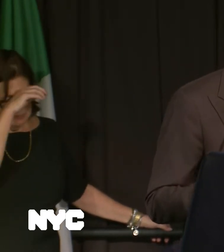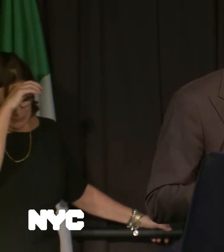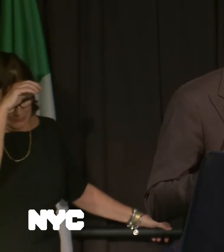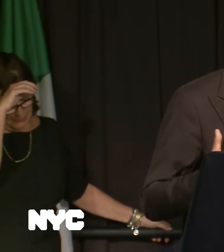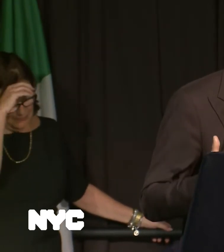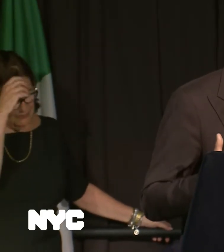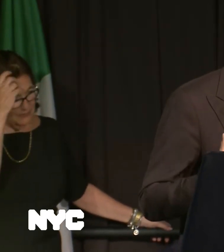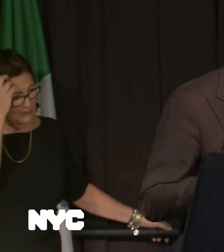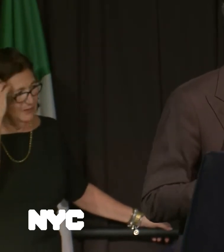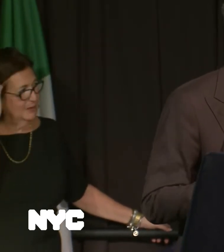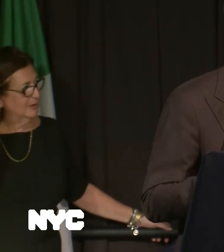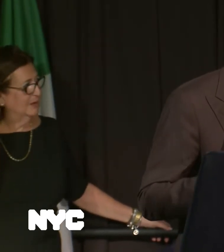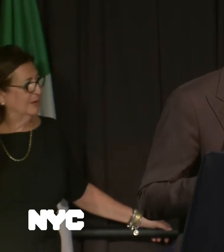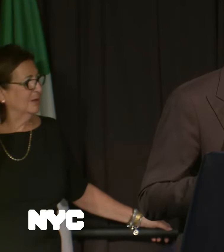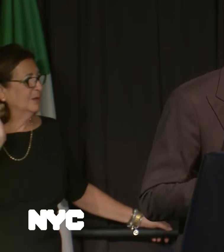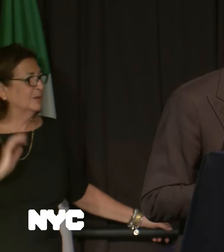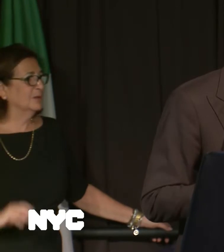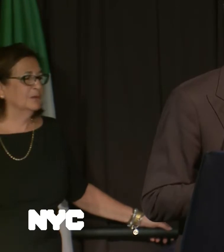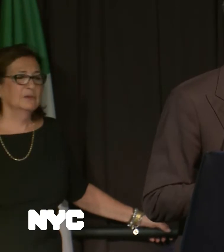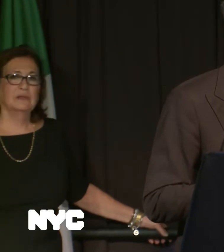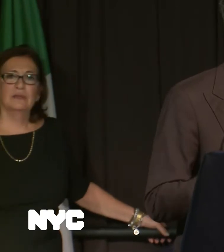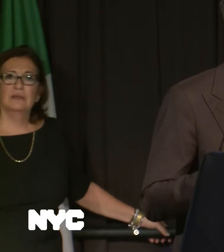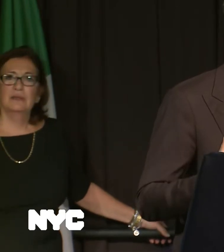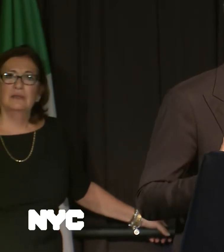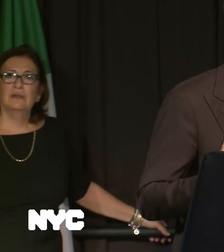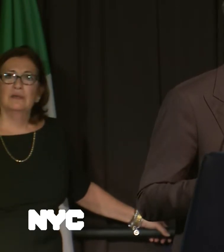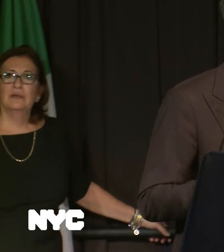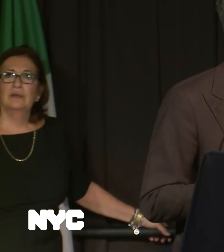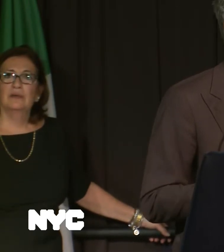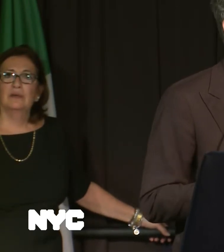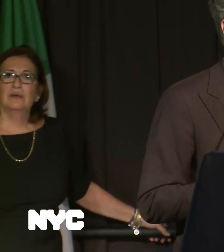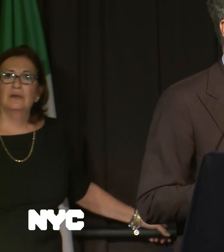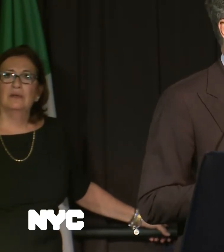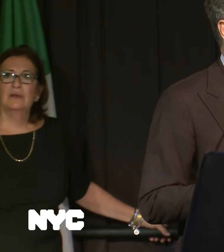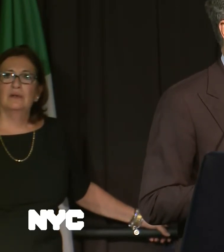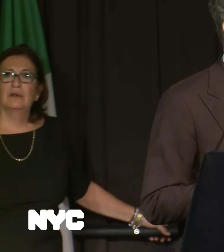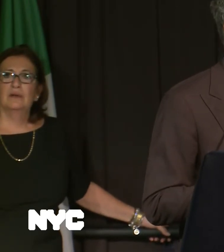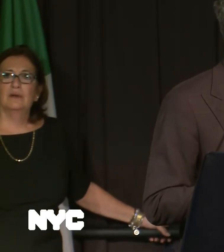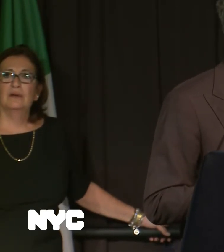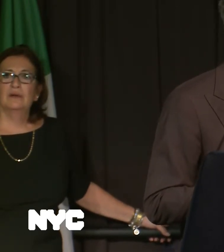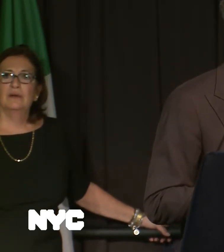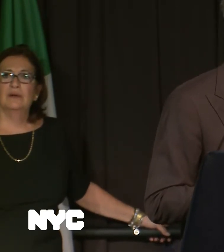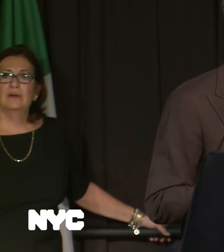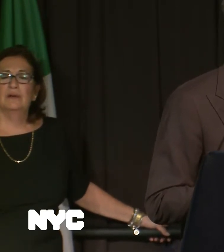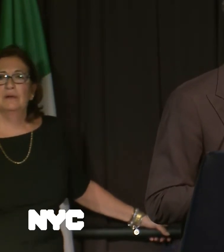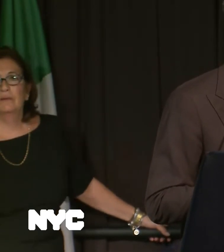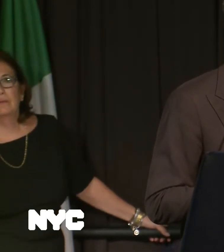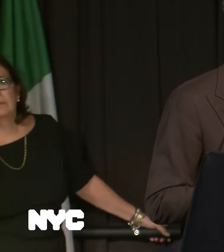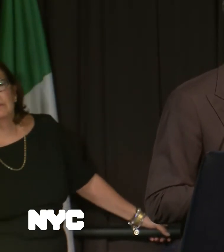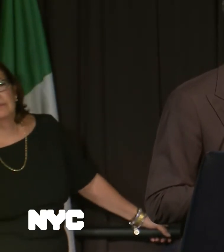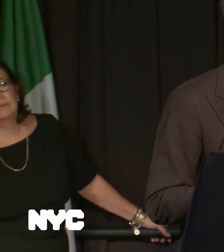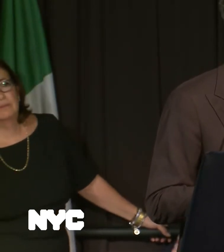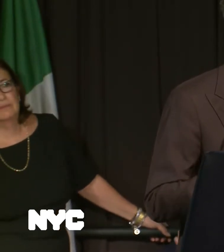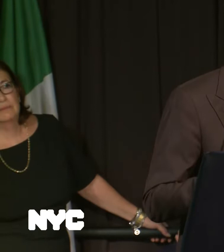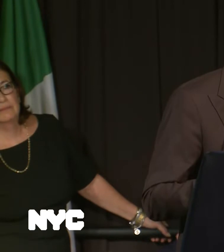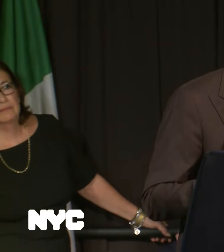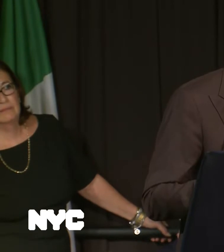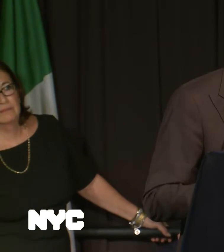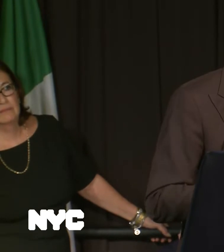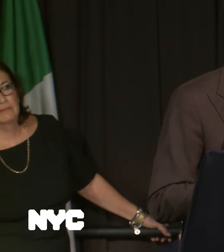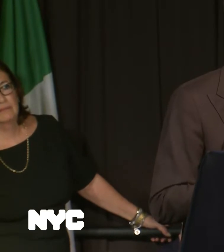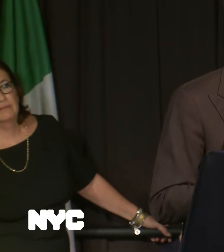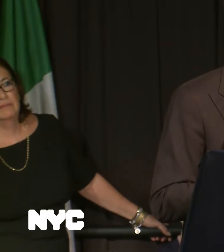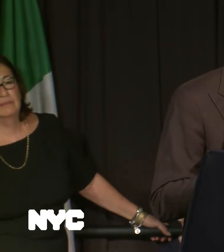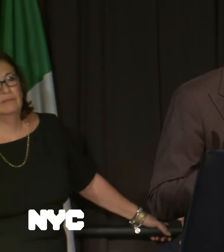the greatest building in Manhattan are made by Italian architects, you really feel that this connection is